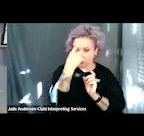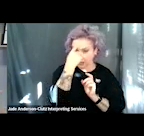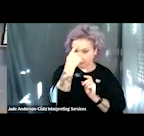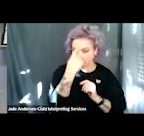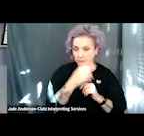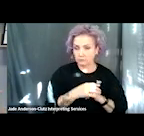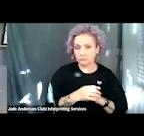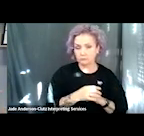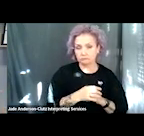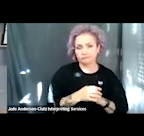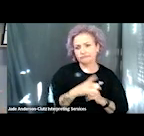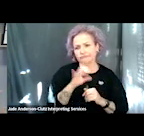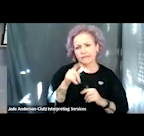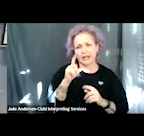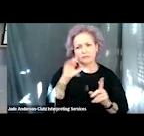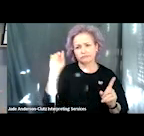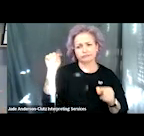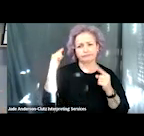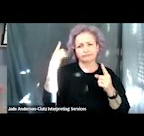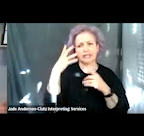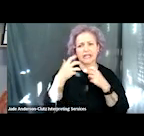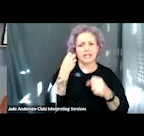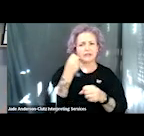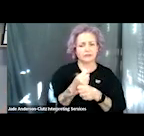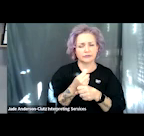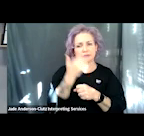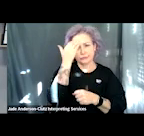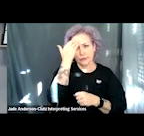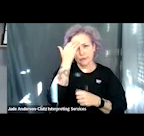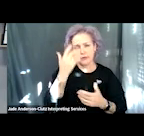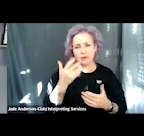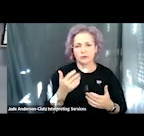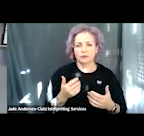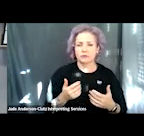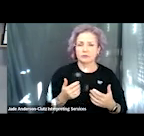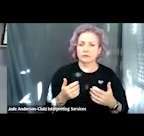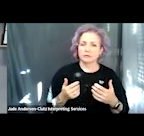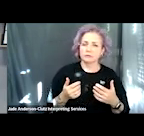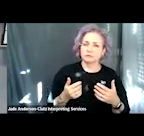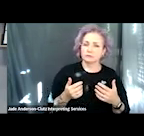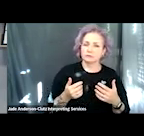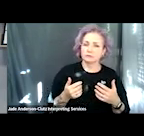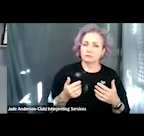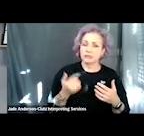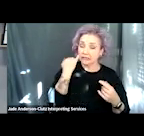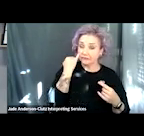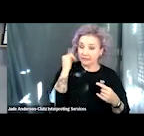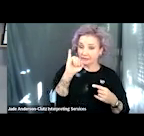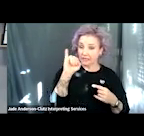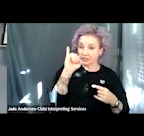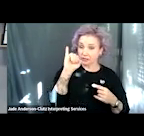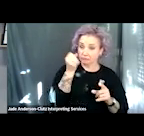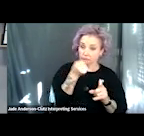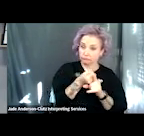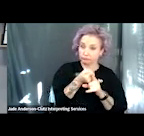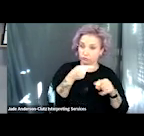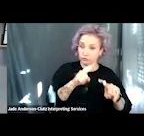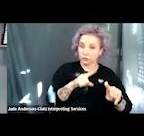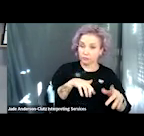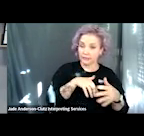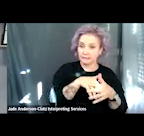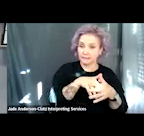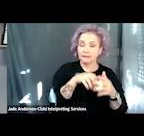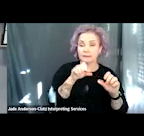during pregnancy has been known to be associated with detrimental outcomes after